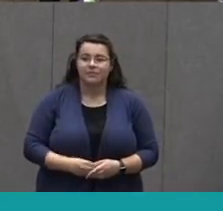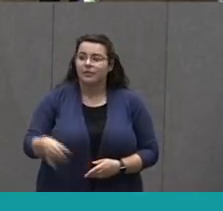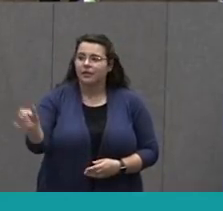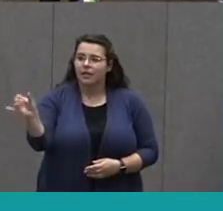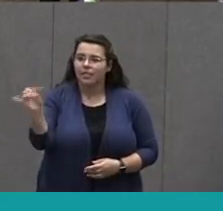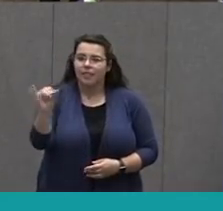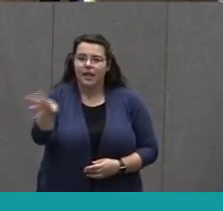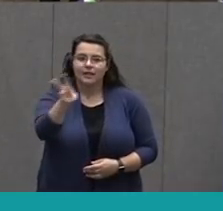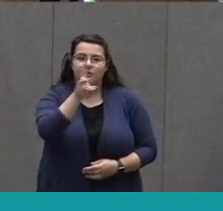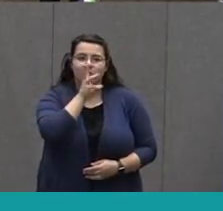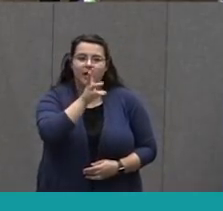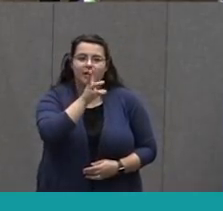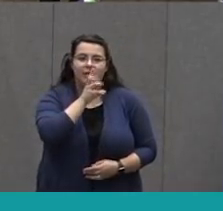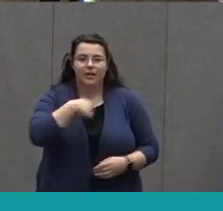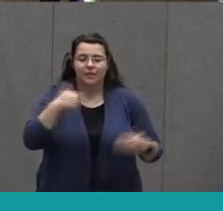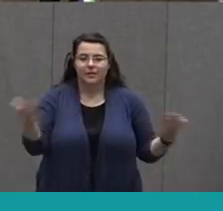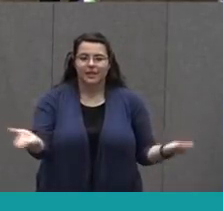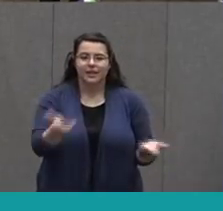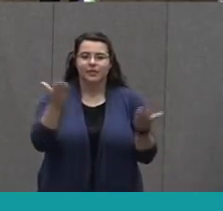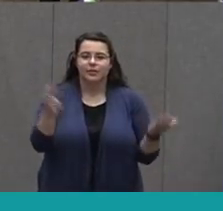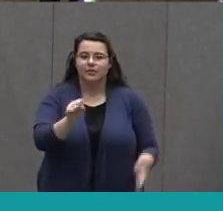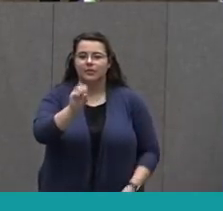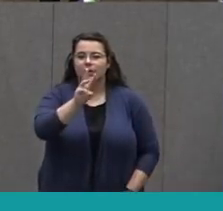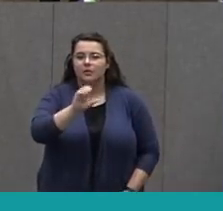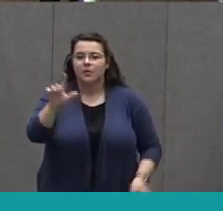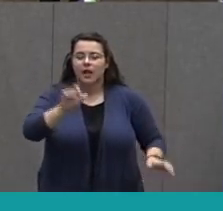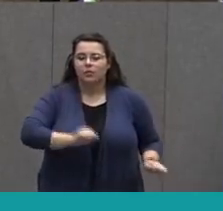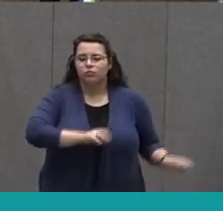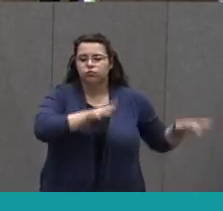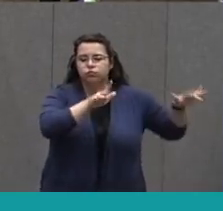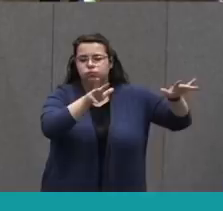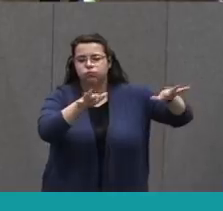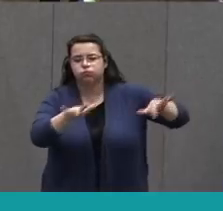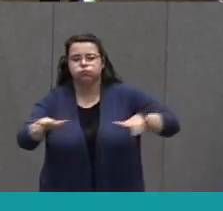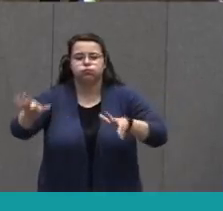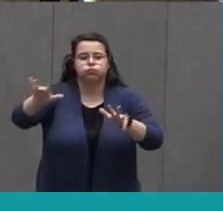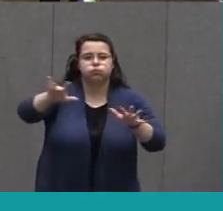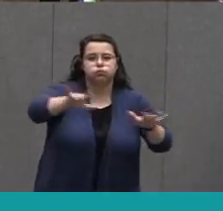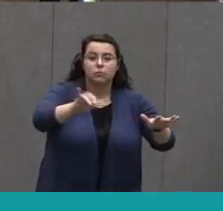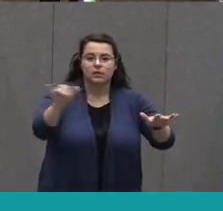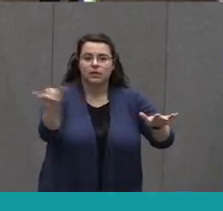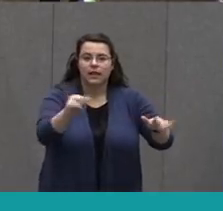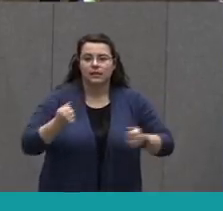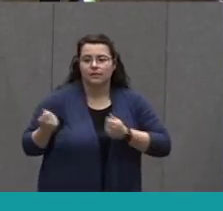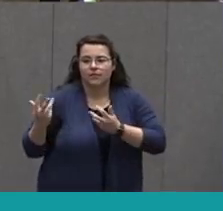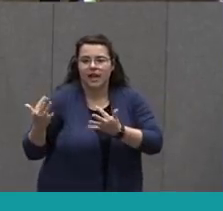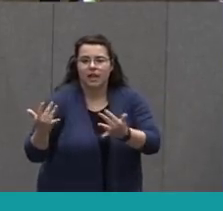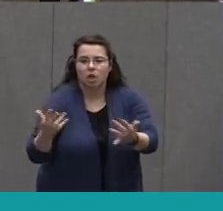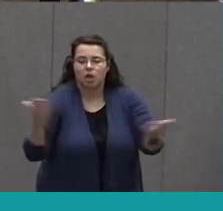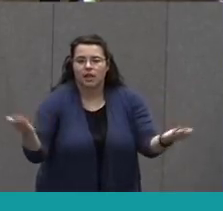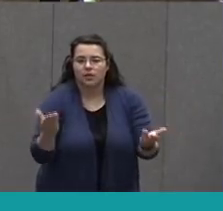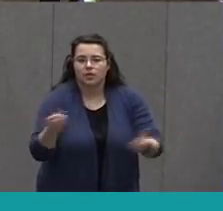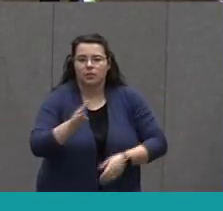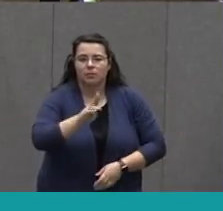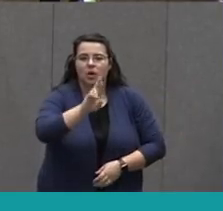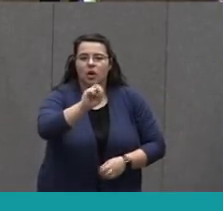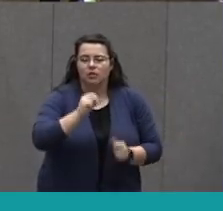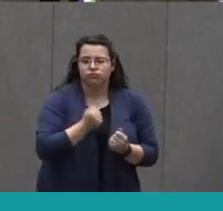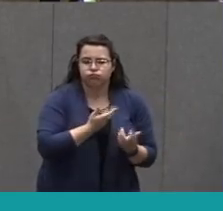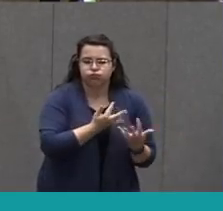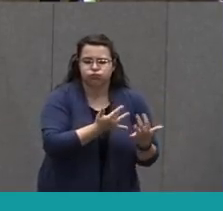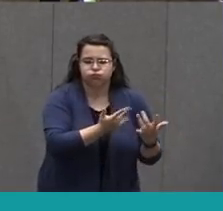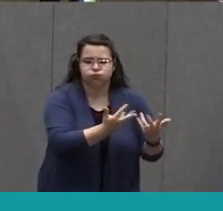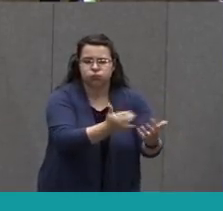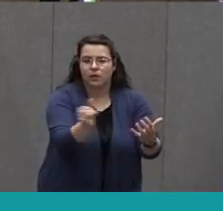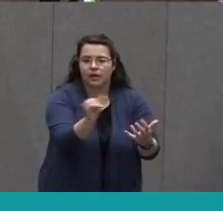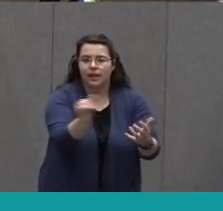Like the water, here to swell. Like the fire, here to burn. Like the winner, I'm here